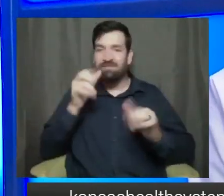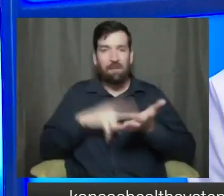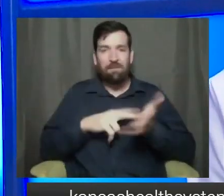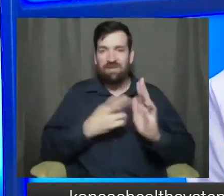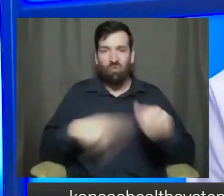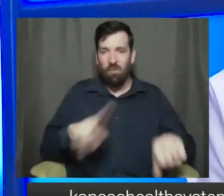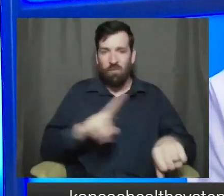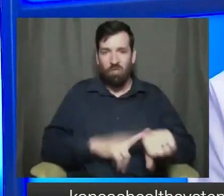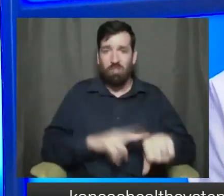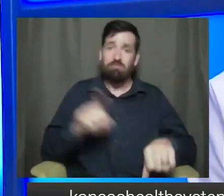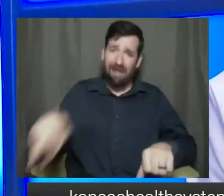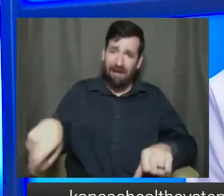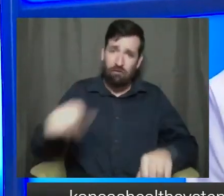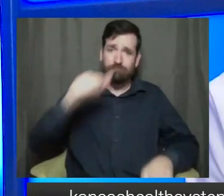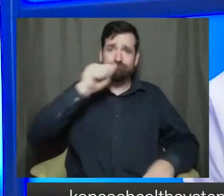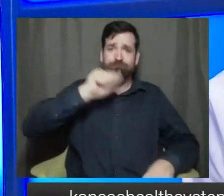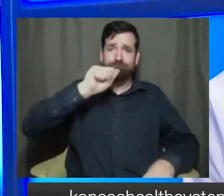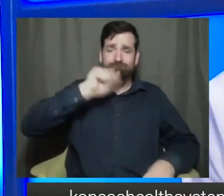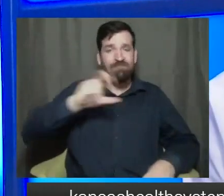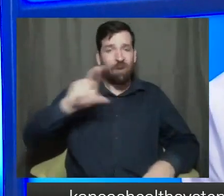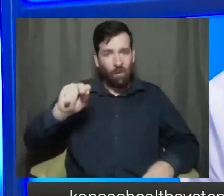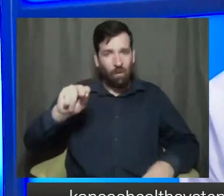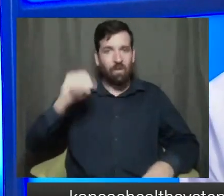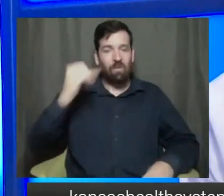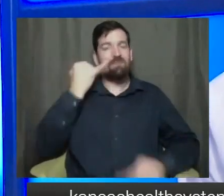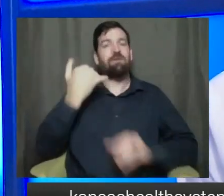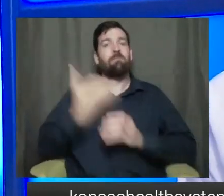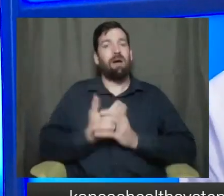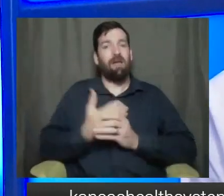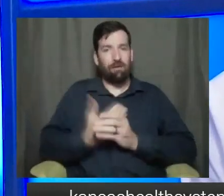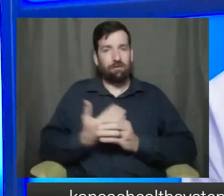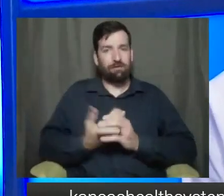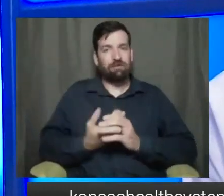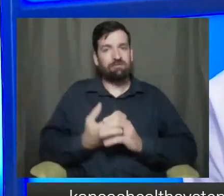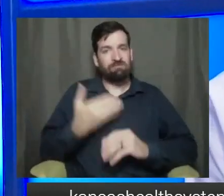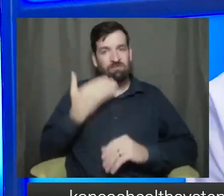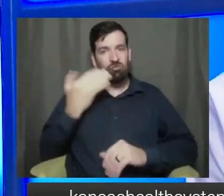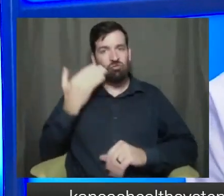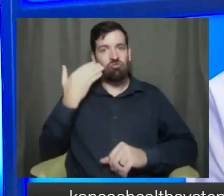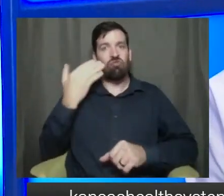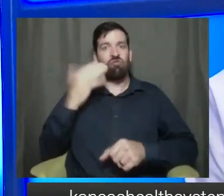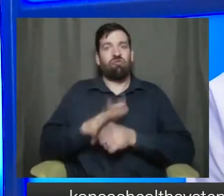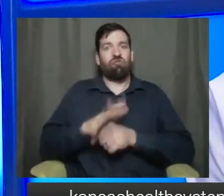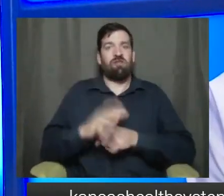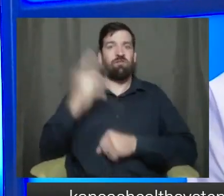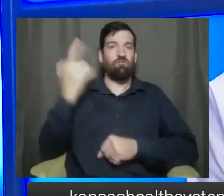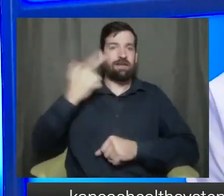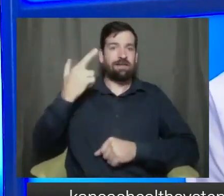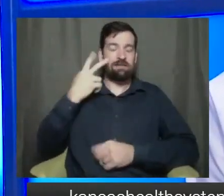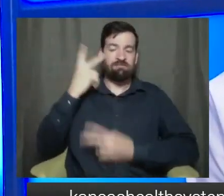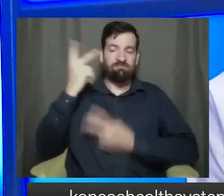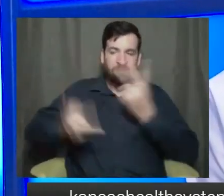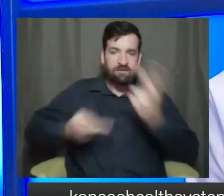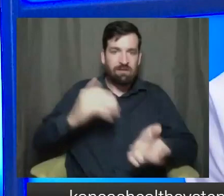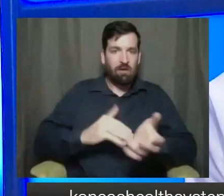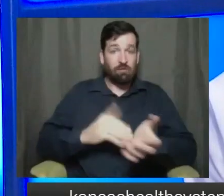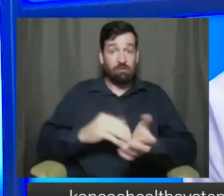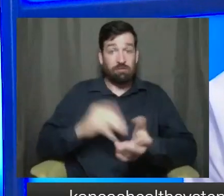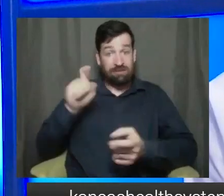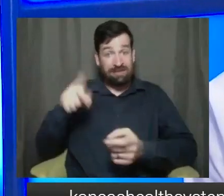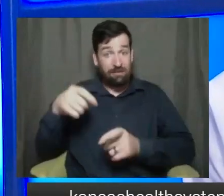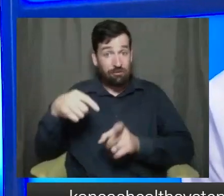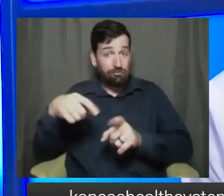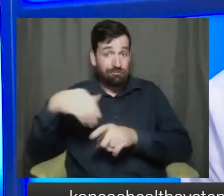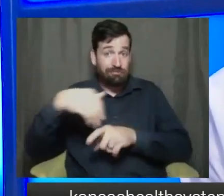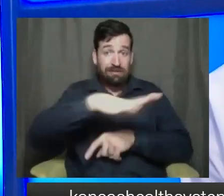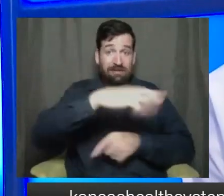to deal with. And if it bothers you, that would be a reason enough to see a doctor. And if your doctor thinks you need to see a subspecialist, then they can get you